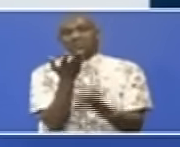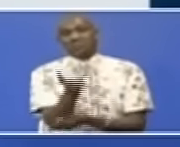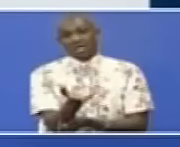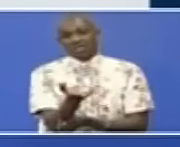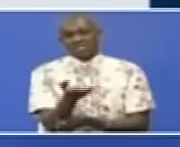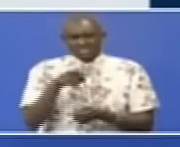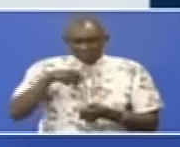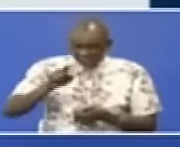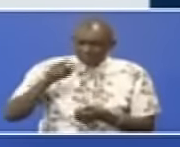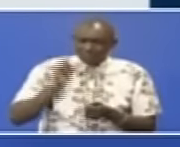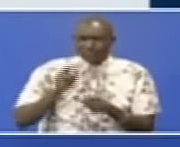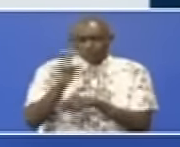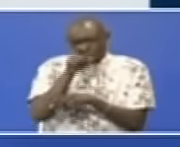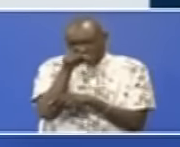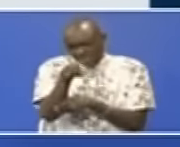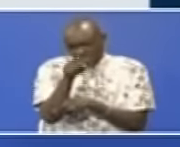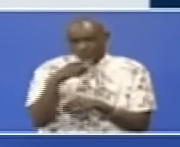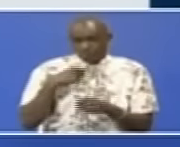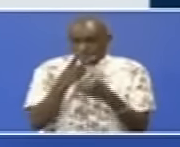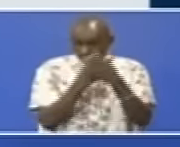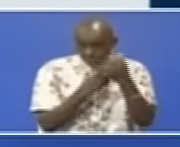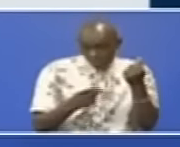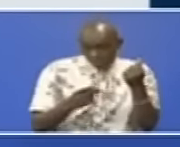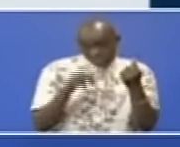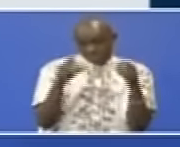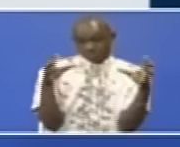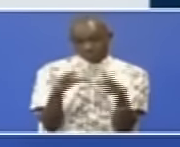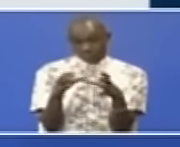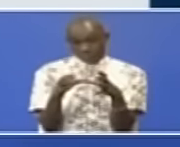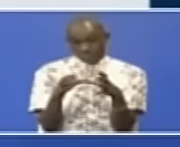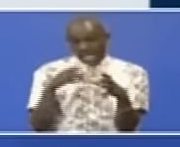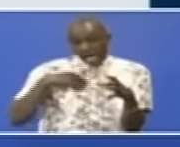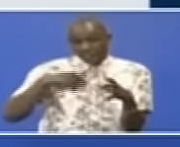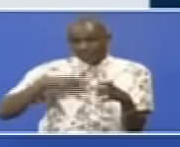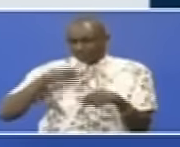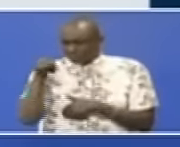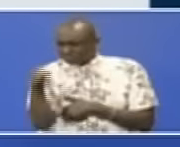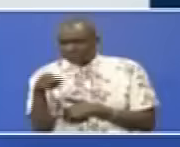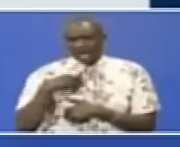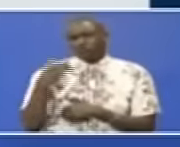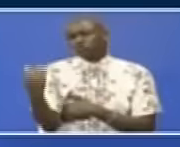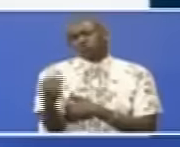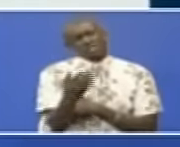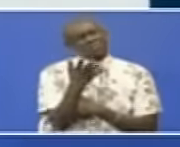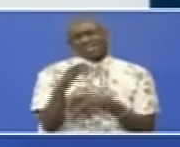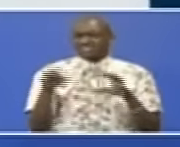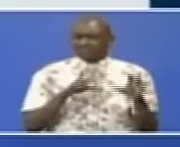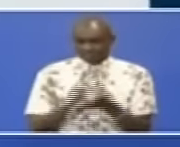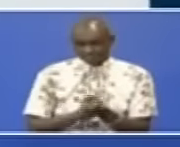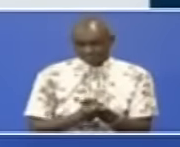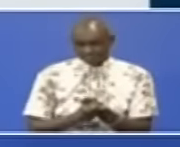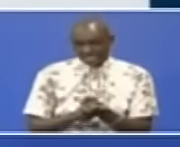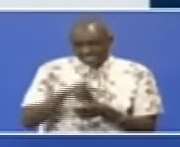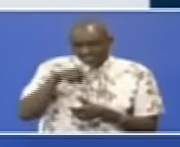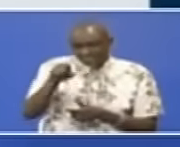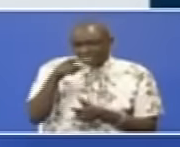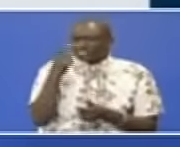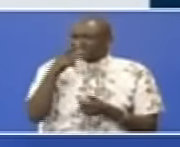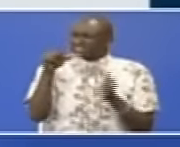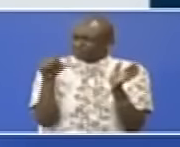weapon of war being used by both warring factions, some of the victims being children. Compounding the